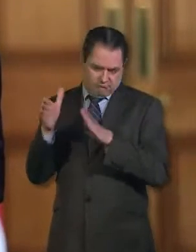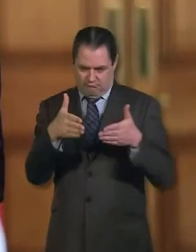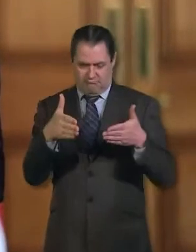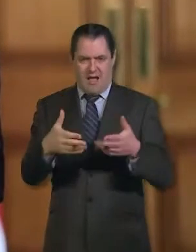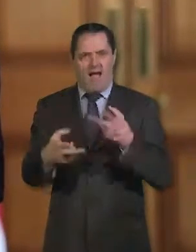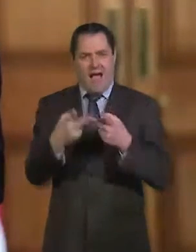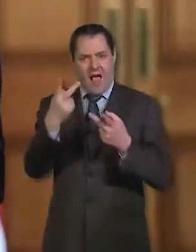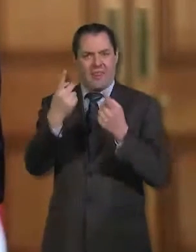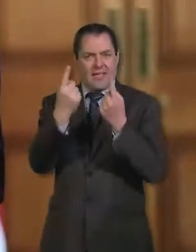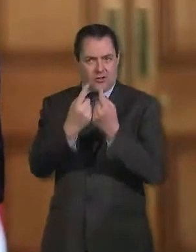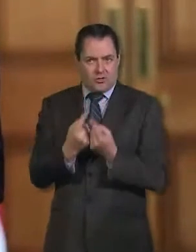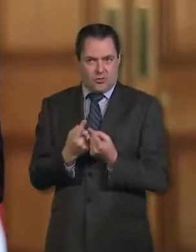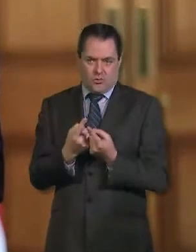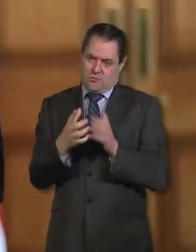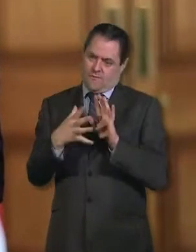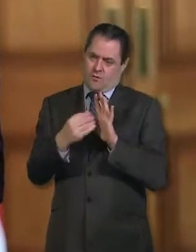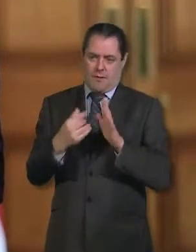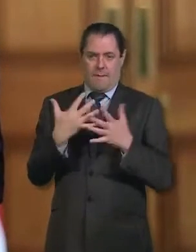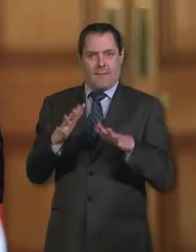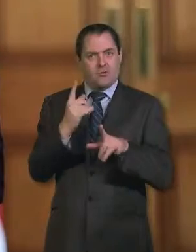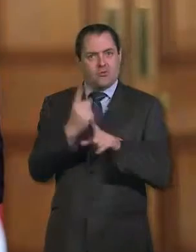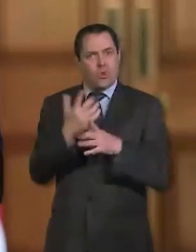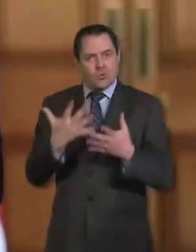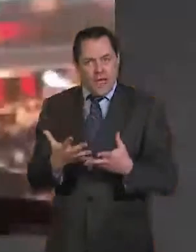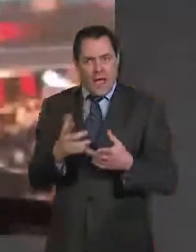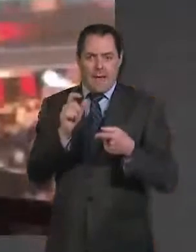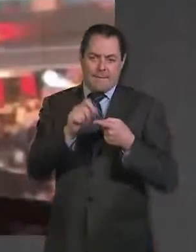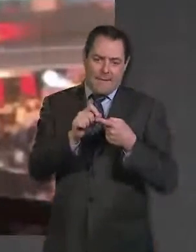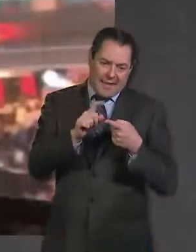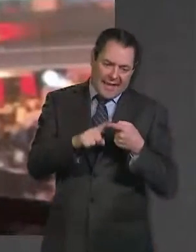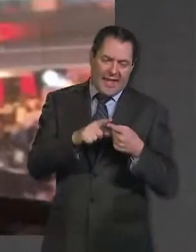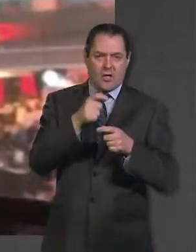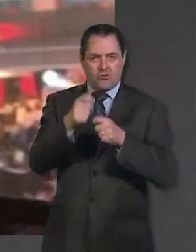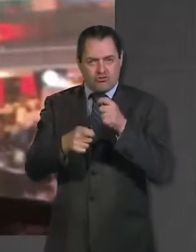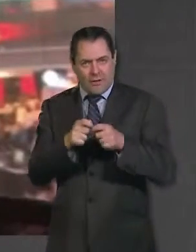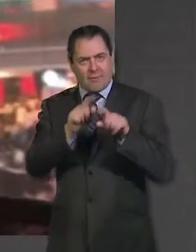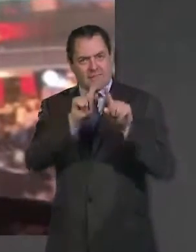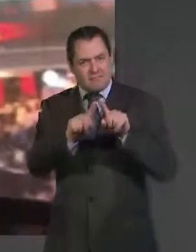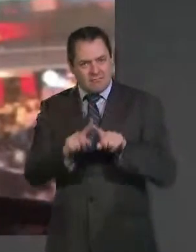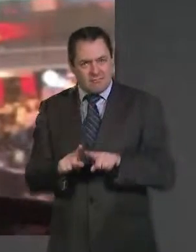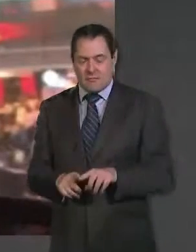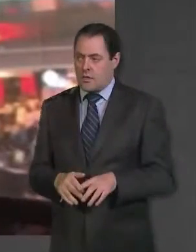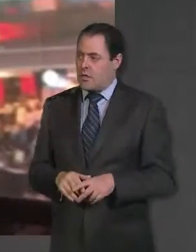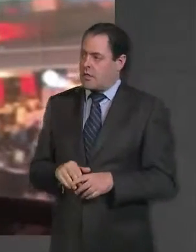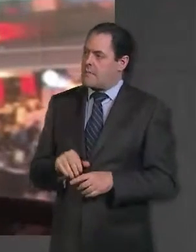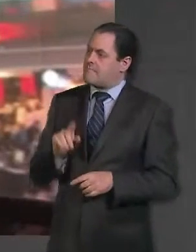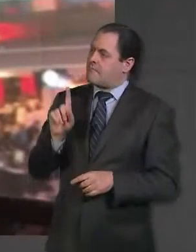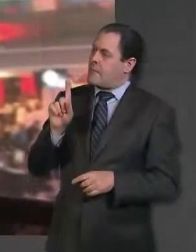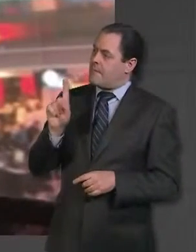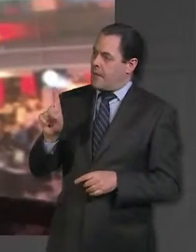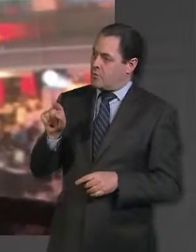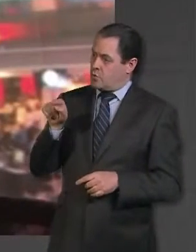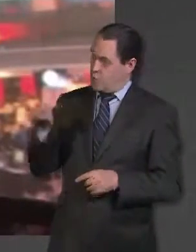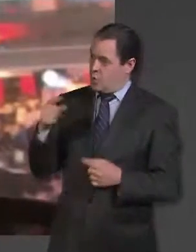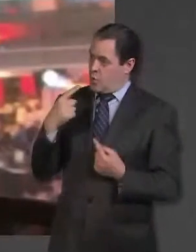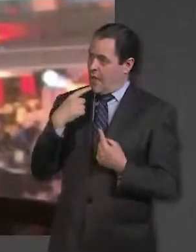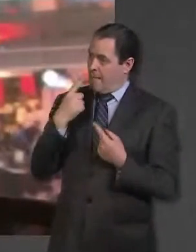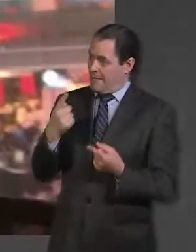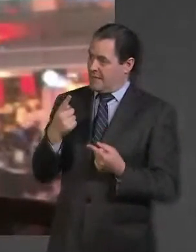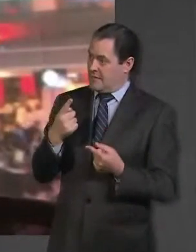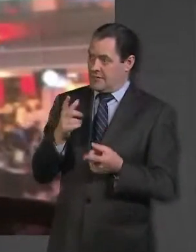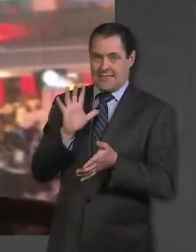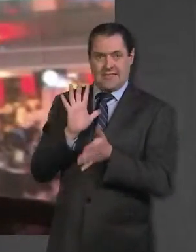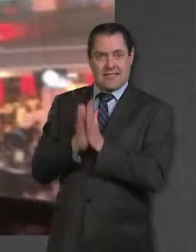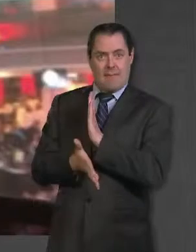on PPE and on treatments. But Health Secretary, do you admit that it's doing damage to the government's credibility and